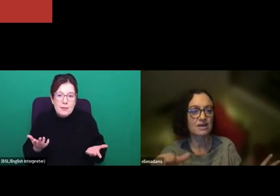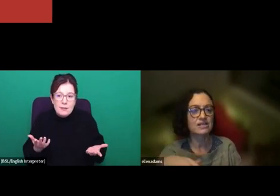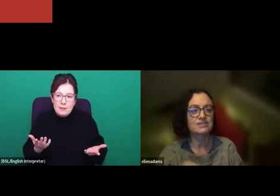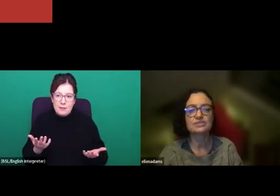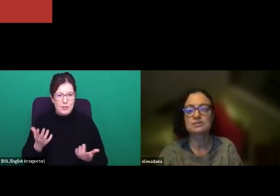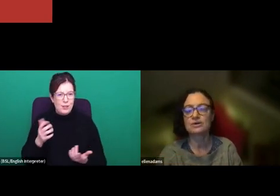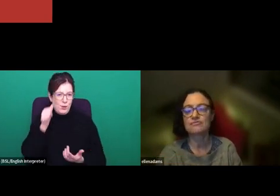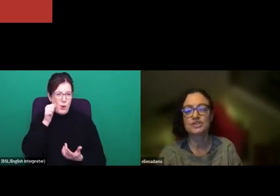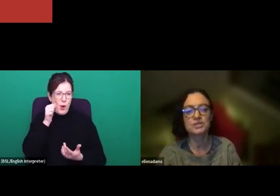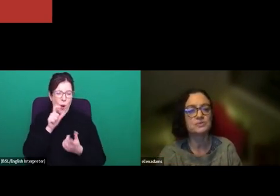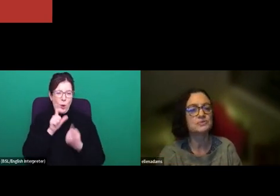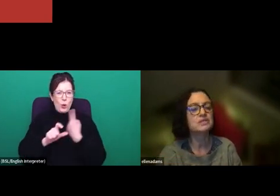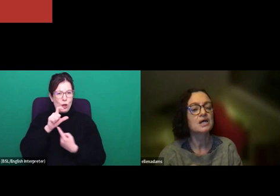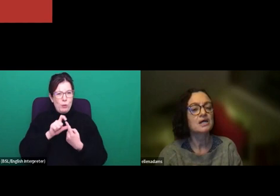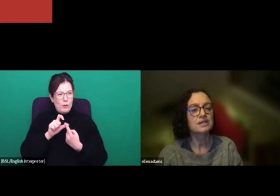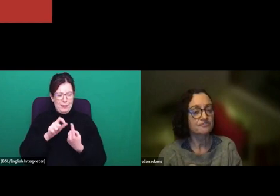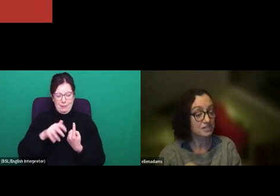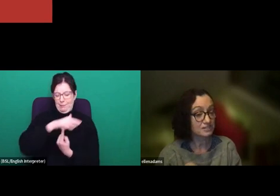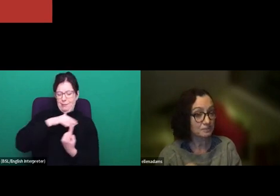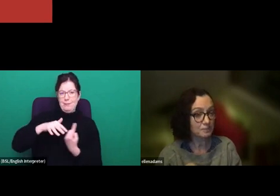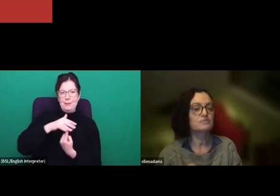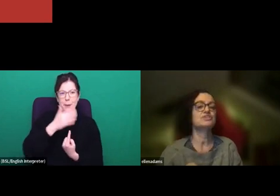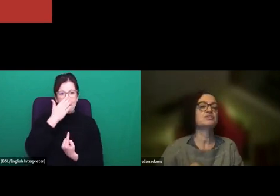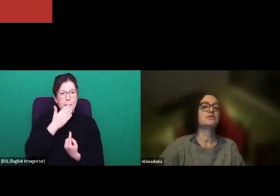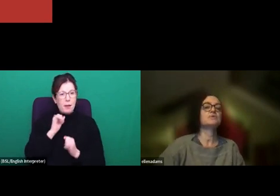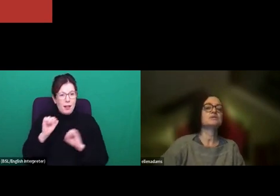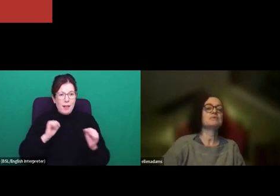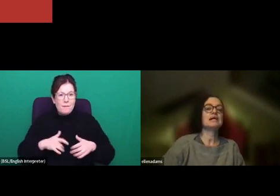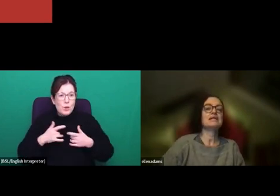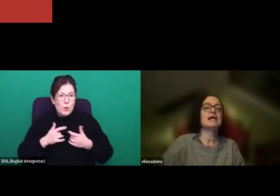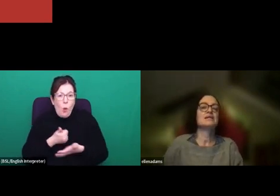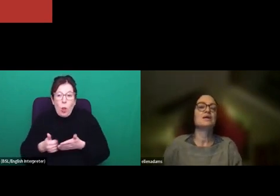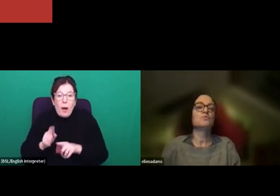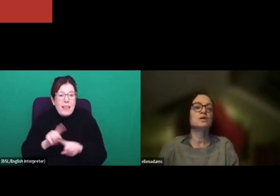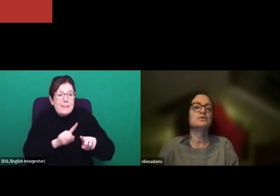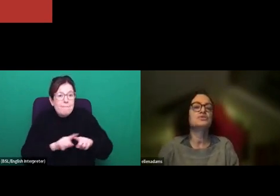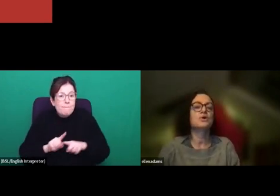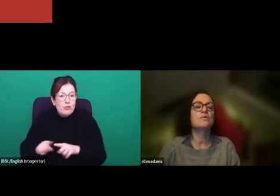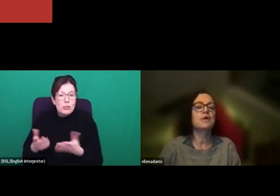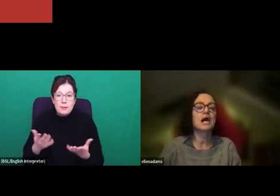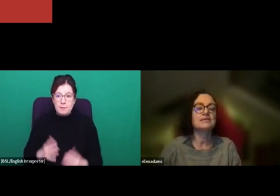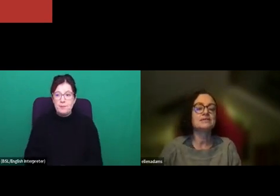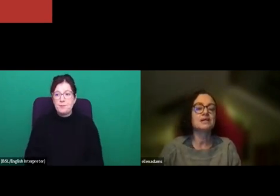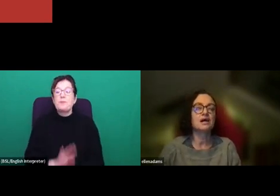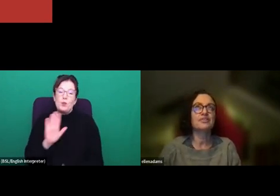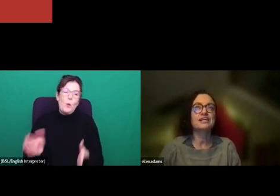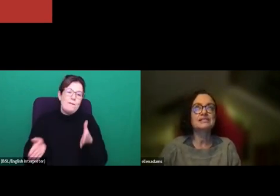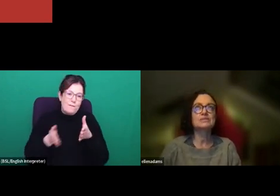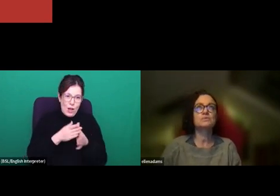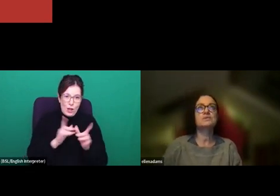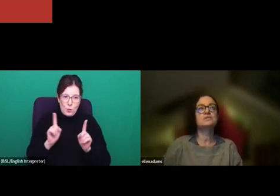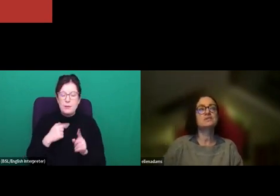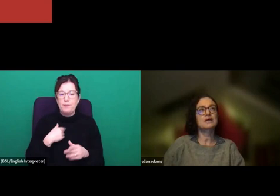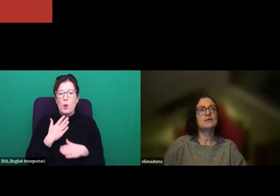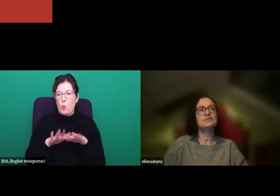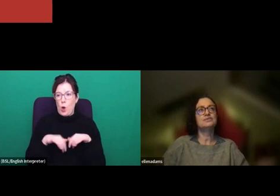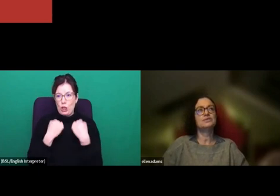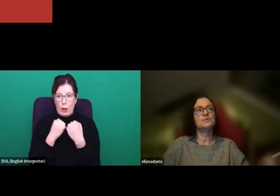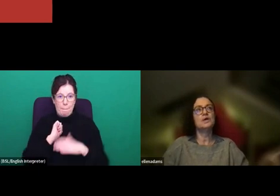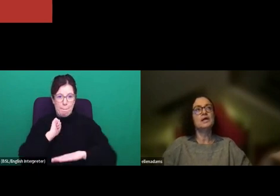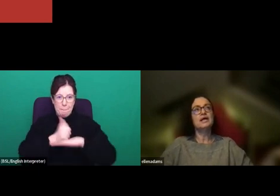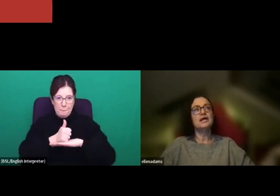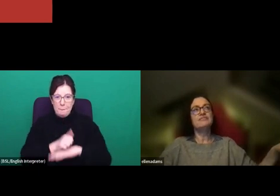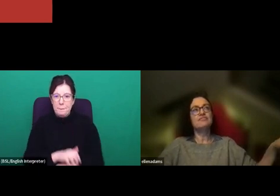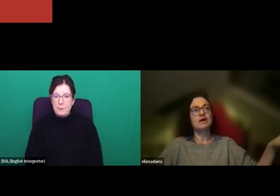there's a variation of views. So the first thing we wanted to do was to plan a workshop. And this was going